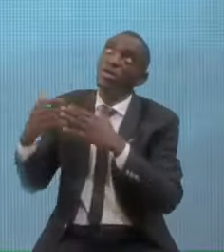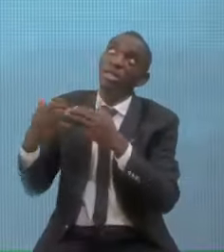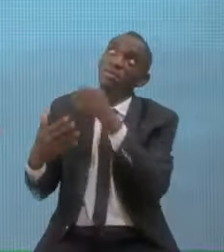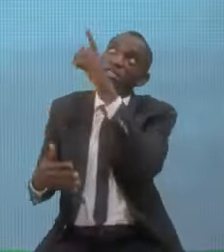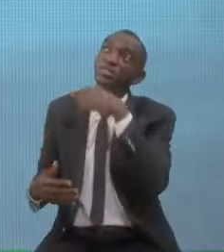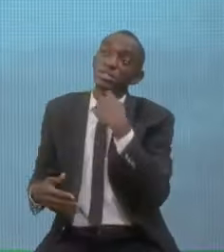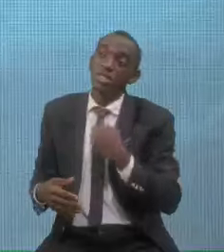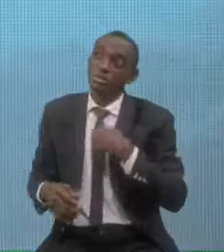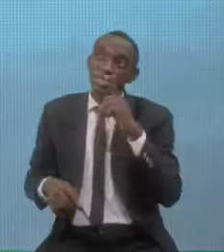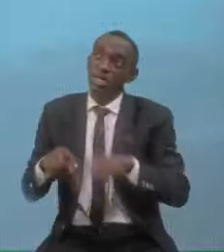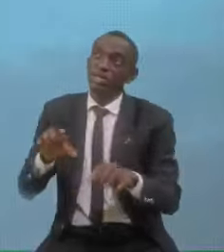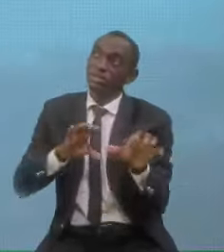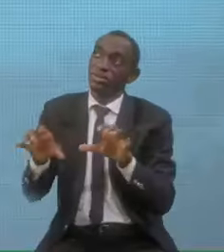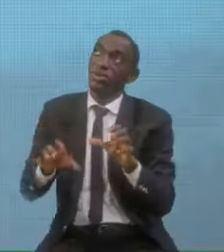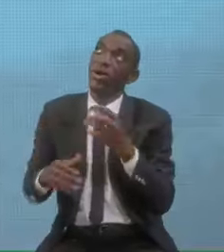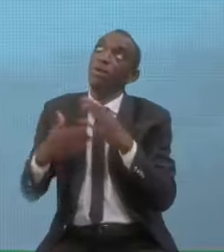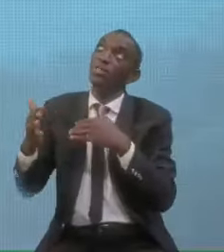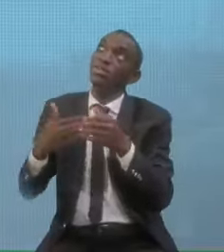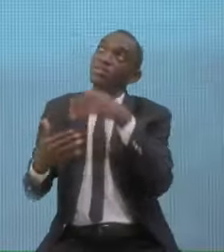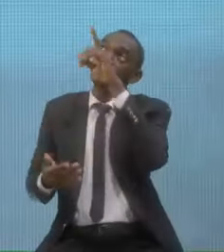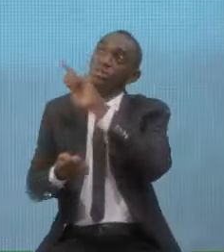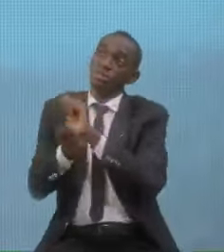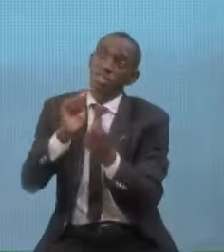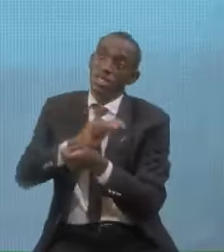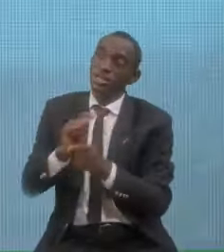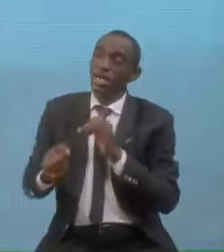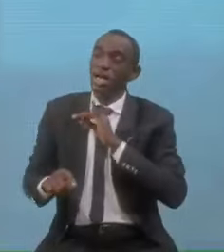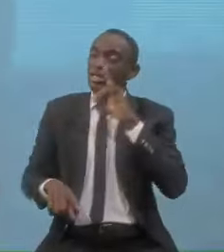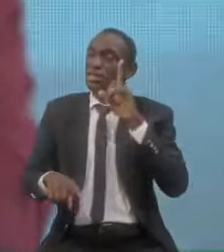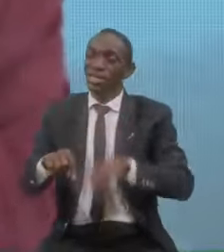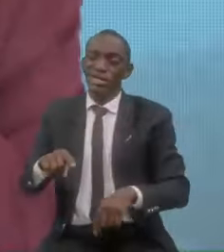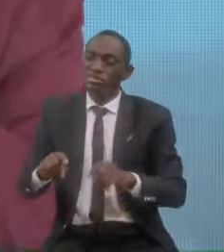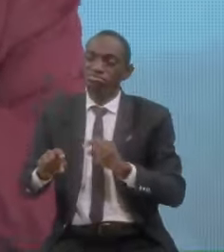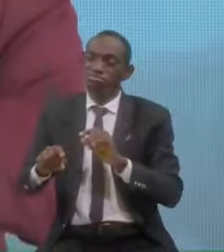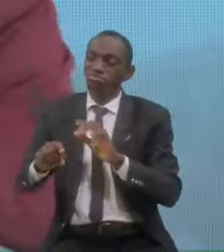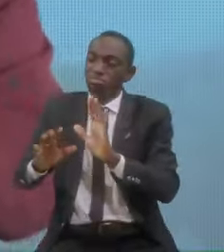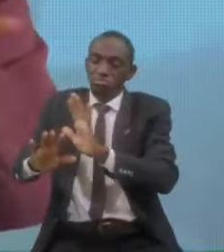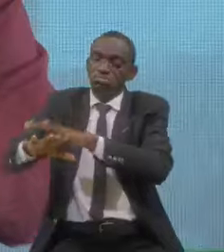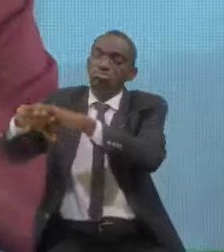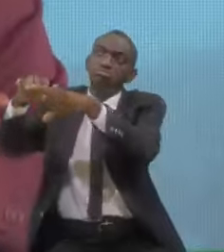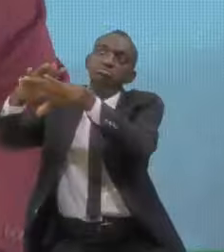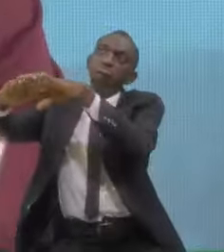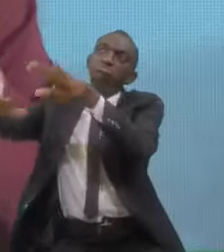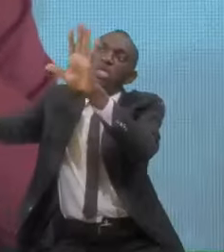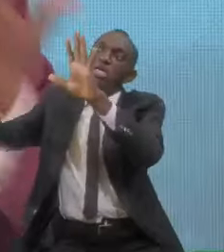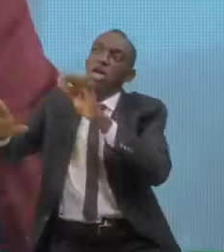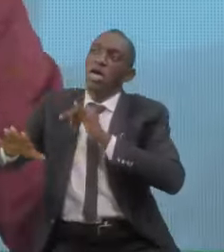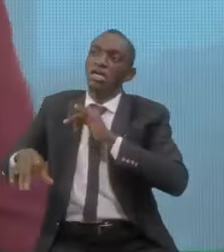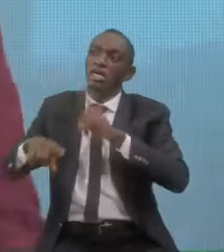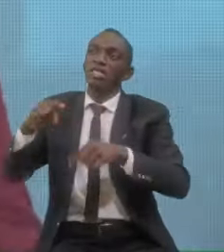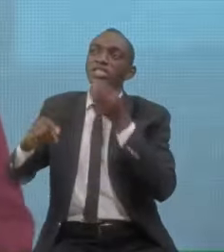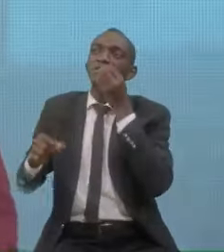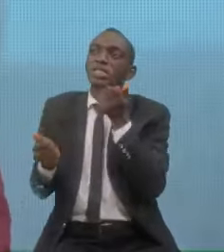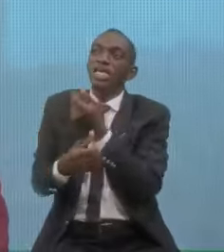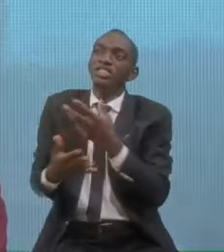you are changing, all that I'm not part of. Nothing unclean or common had